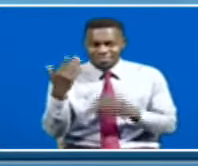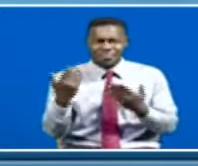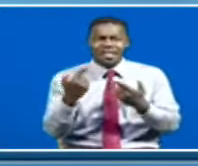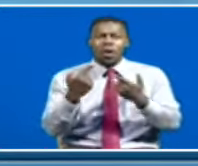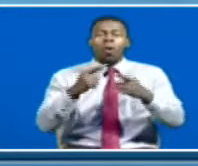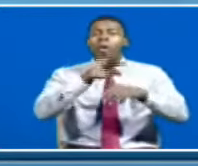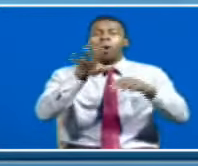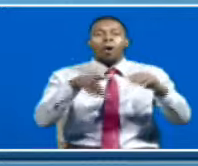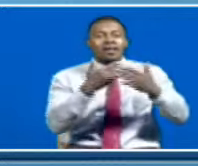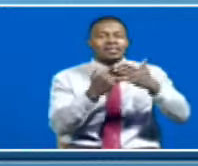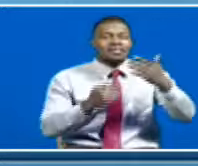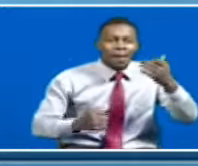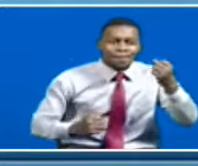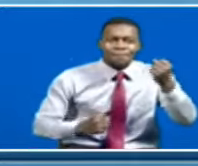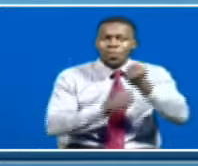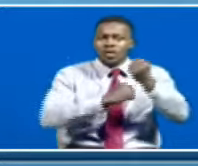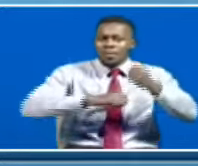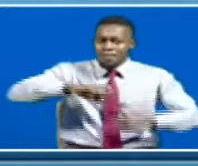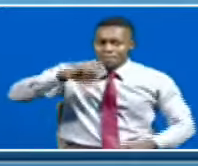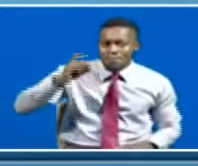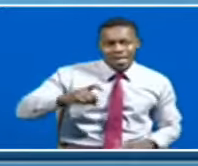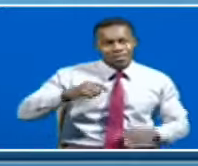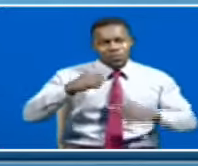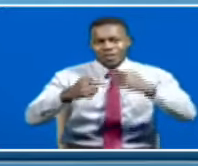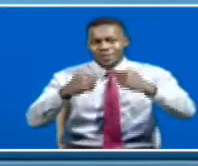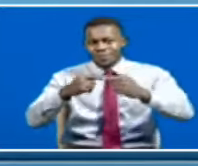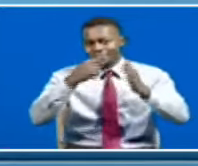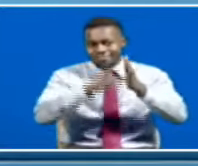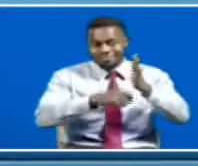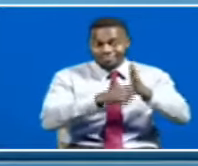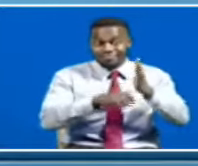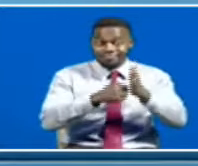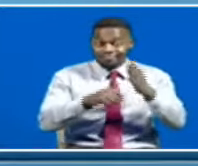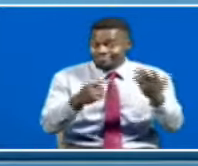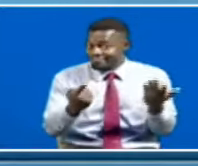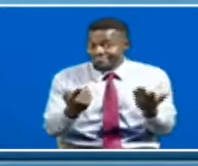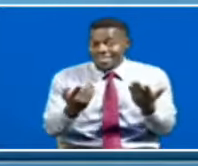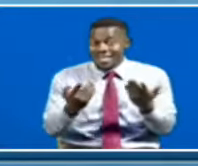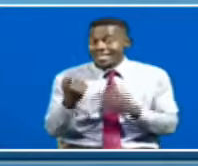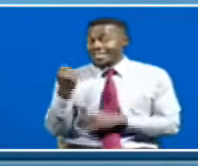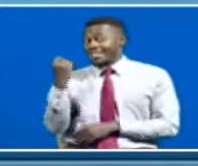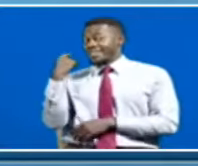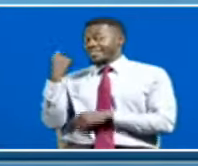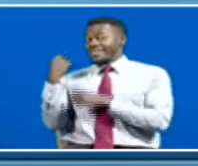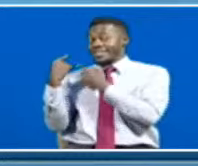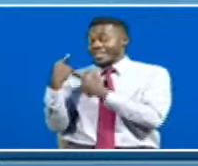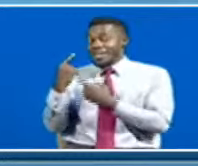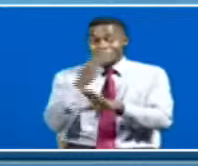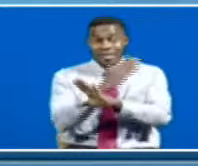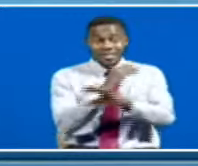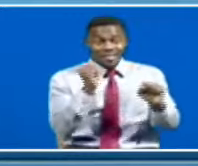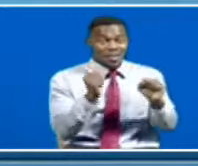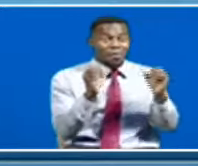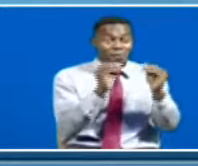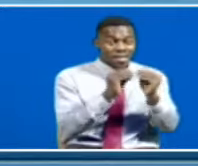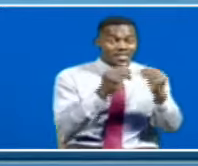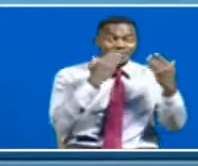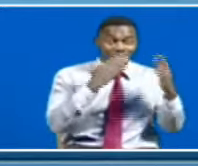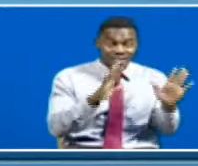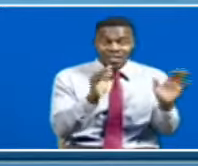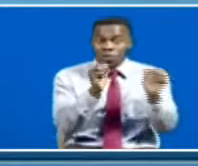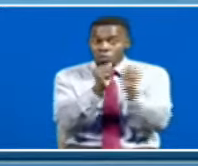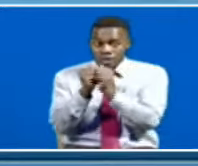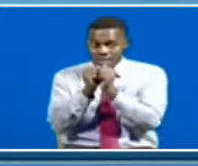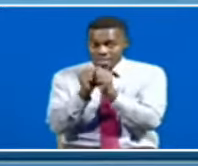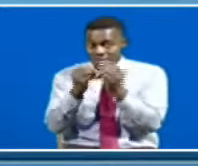will replace the now outlawed housing levy. The court ruling comes a few days after the president held a meeting with Chief